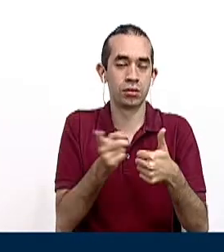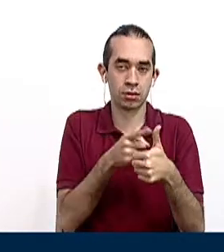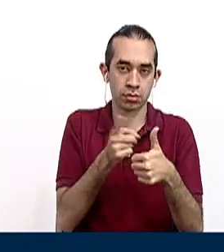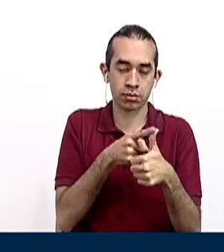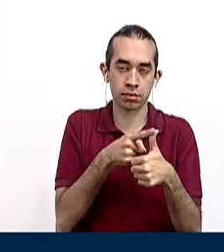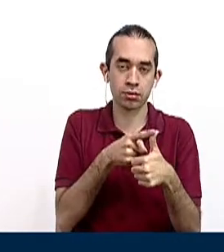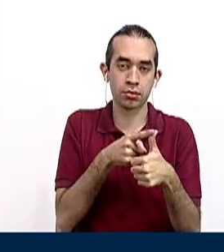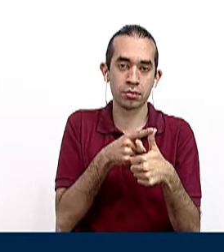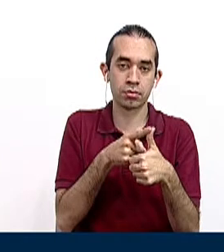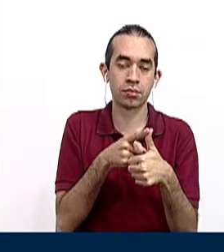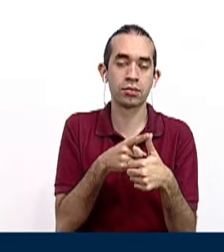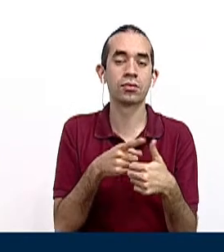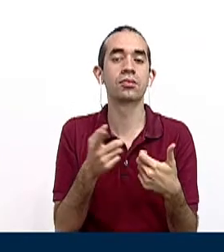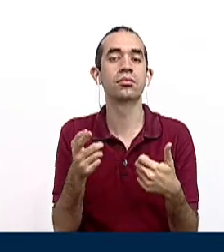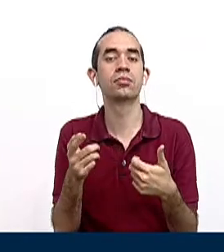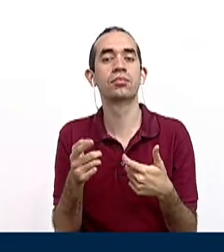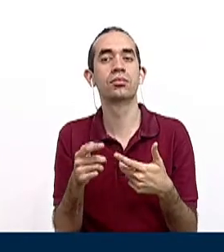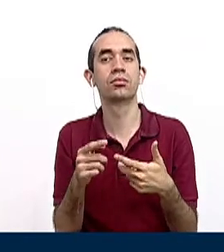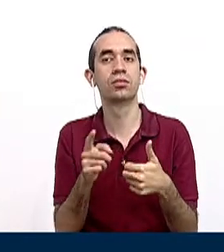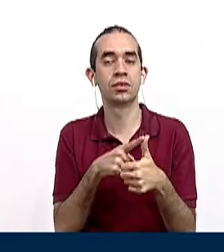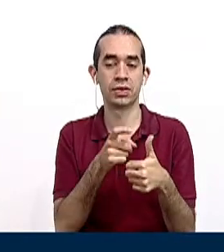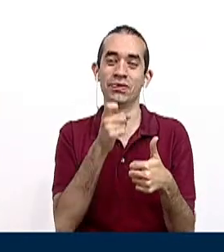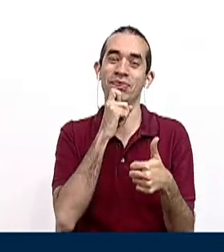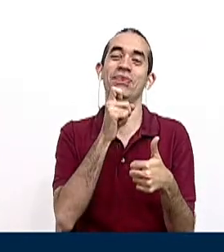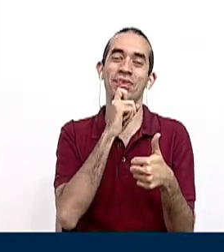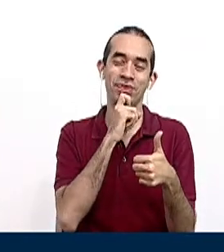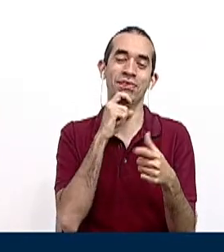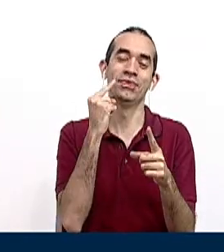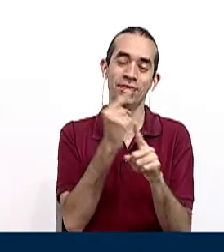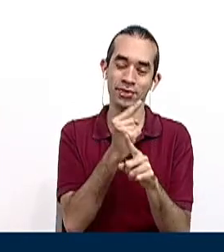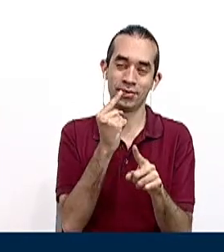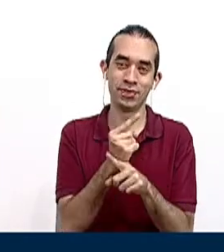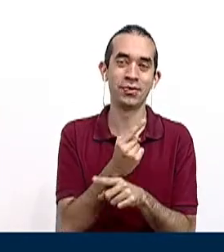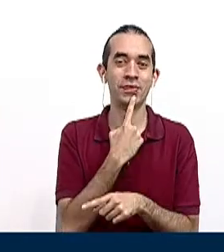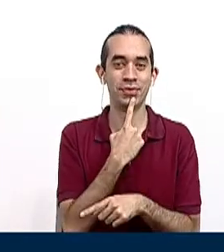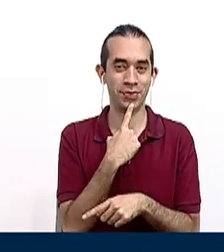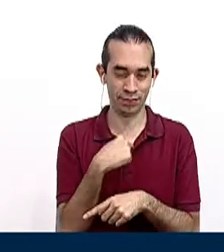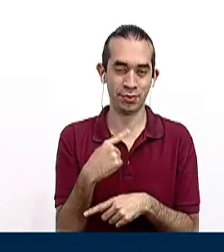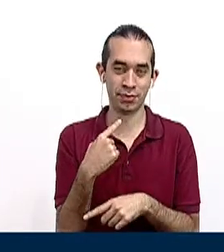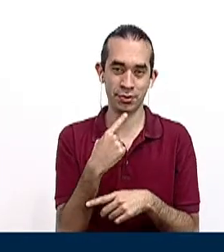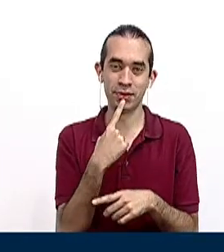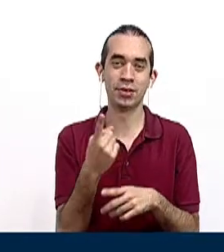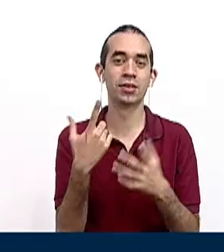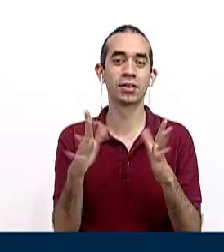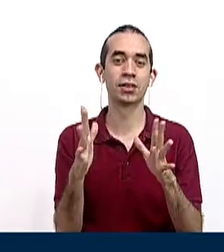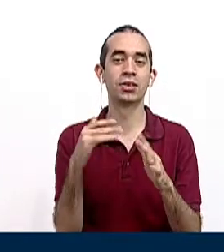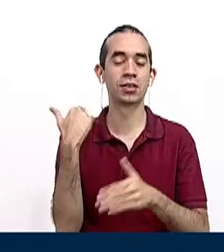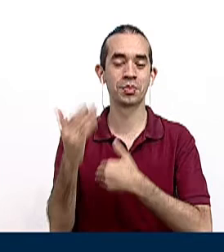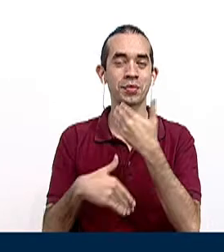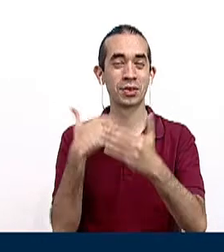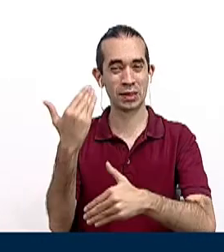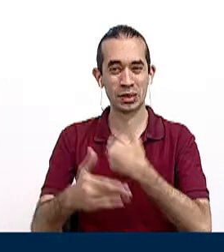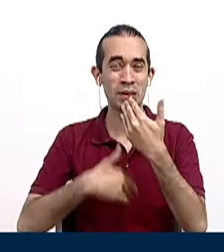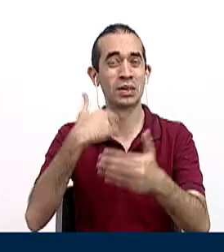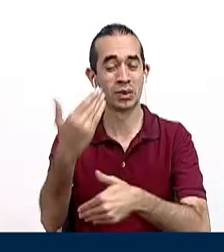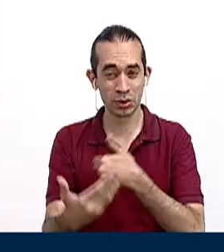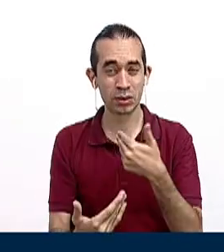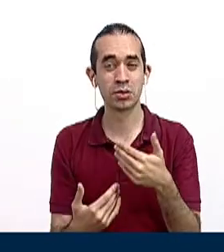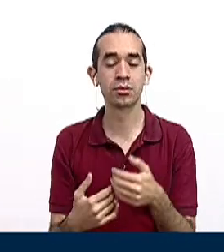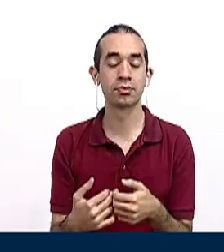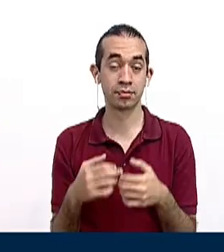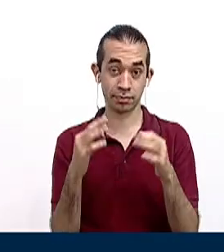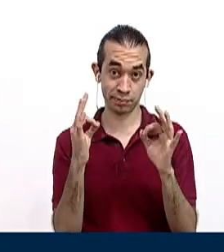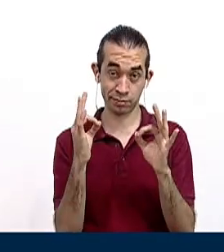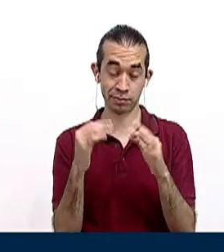was her process? It says that it was quite difficult, right? They mentioned the whole process that they had to take, etc.,